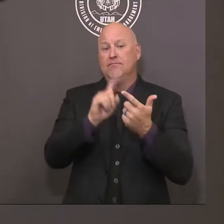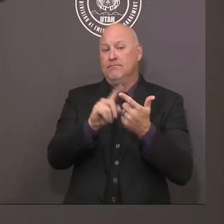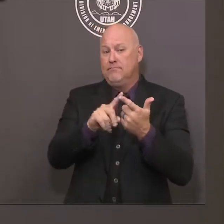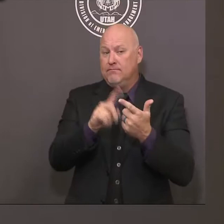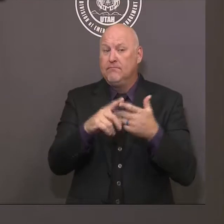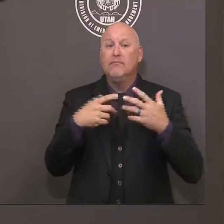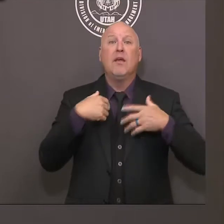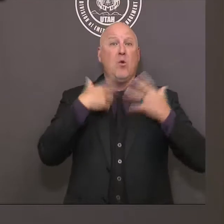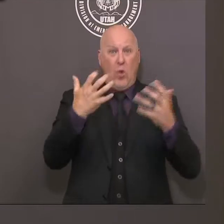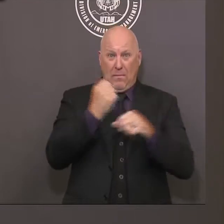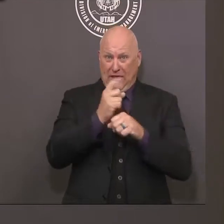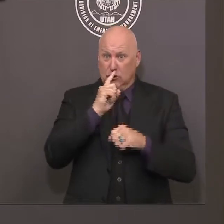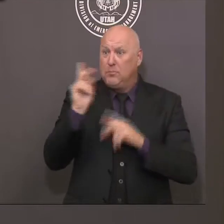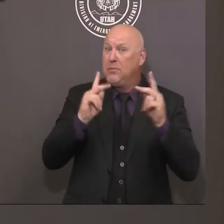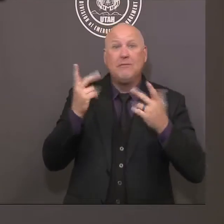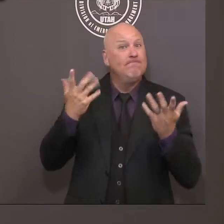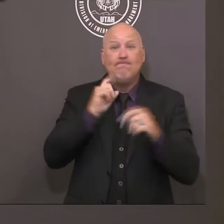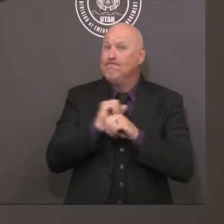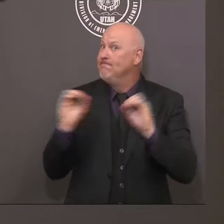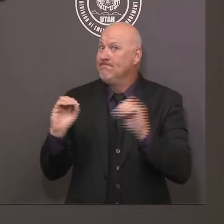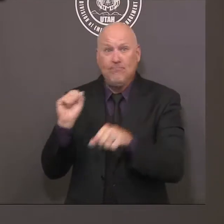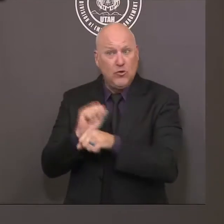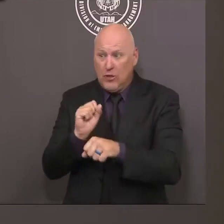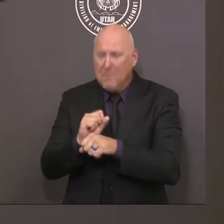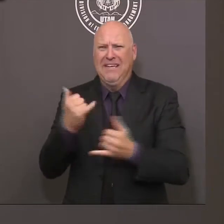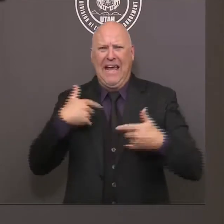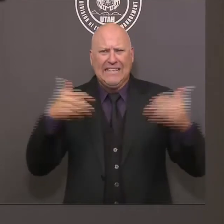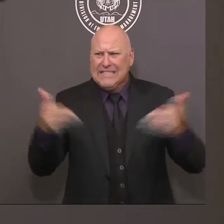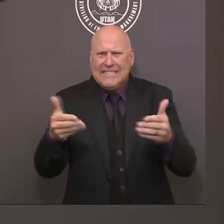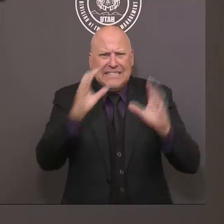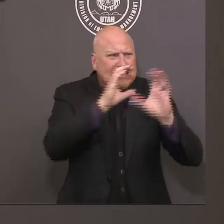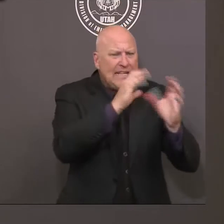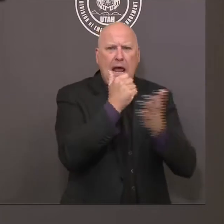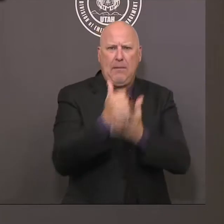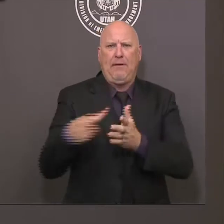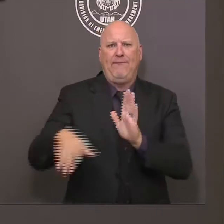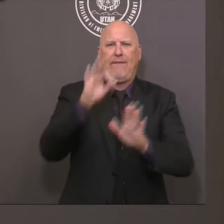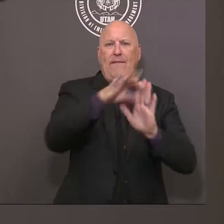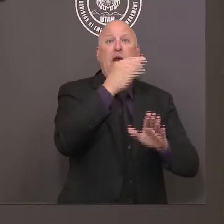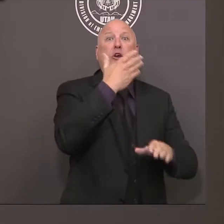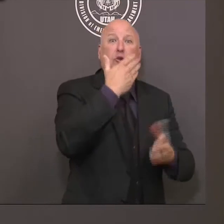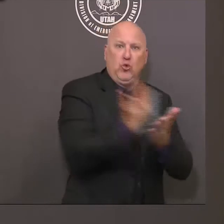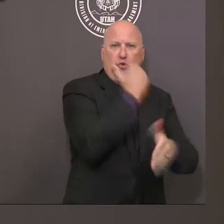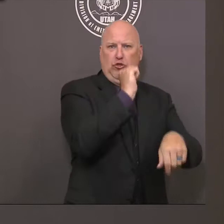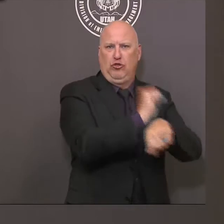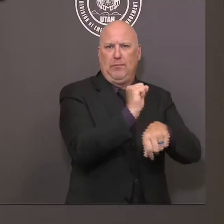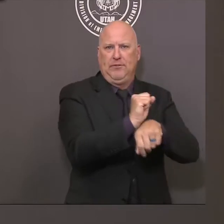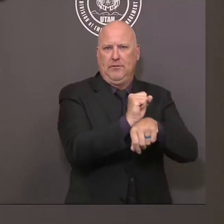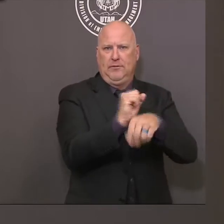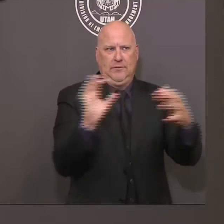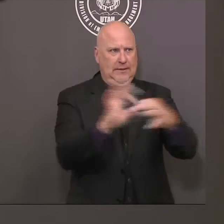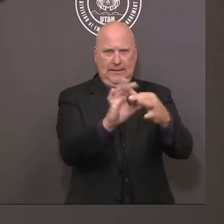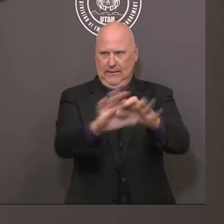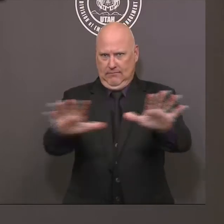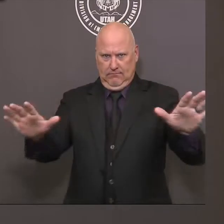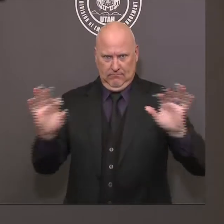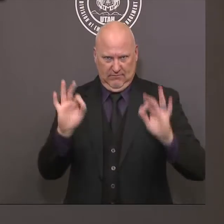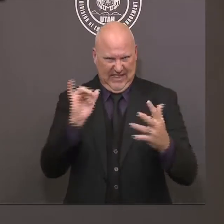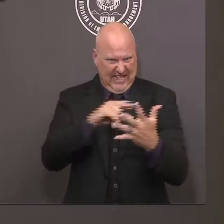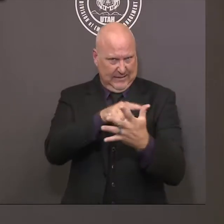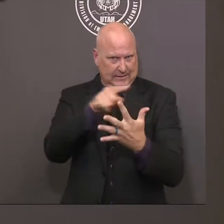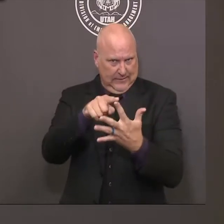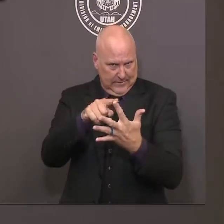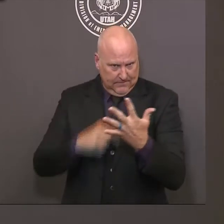lastly, to start to utilize $50 million or more of the Federal CARES Act money to